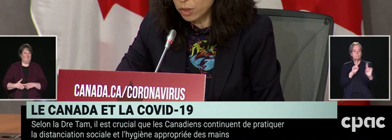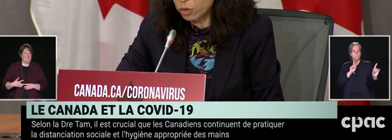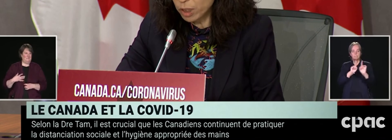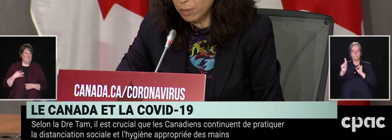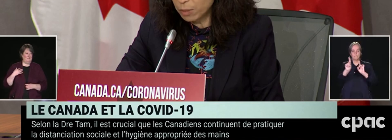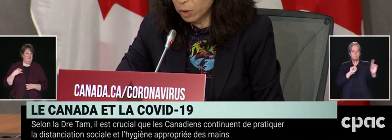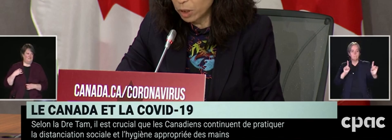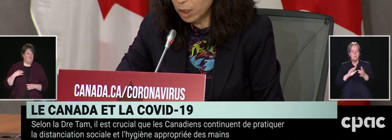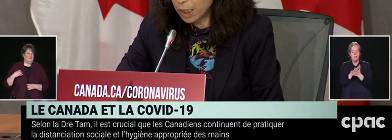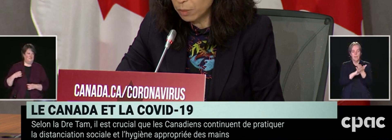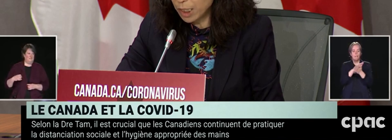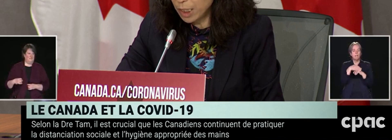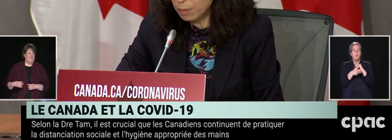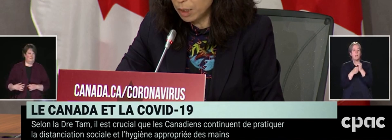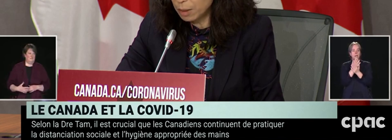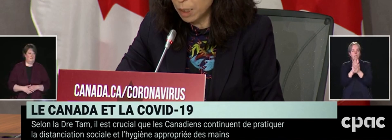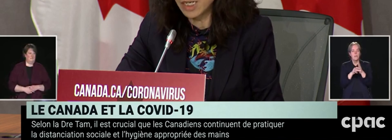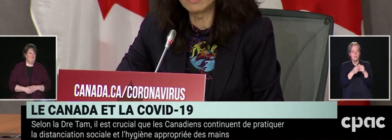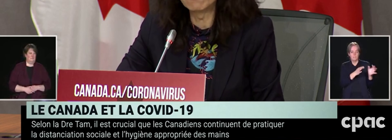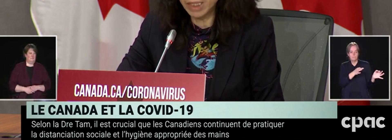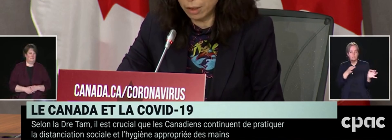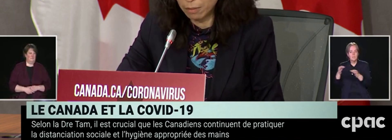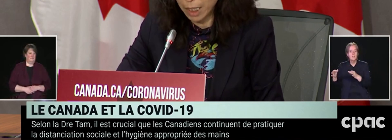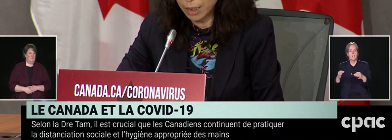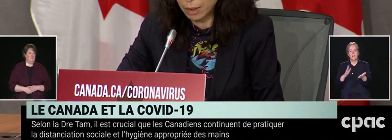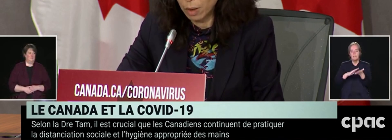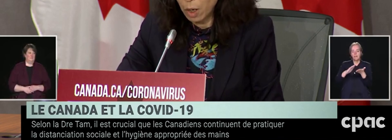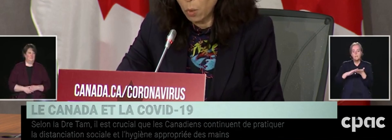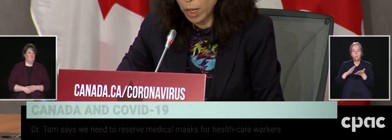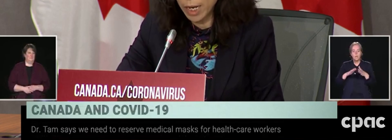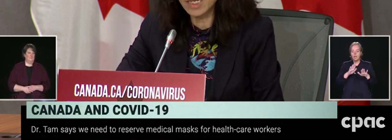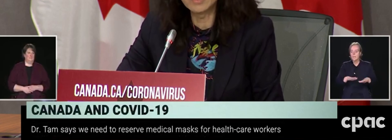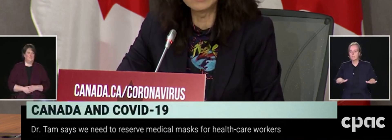that it's extremely important that we keep the supply of medical